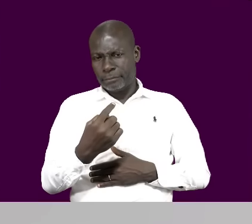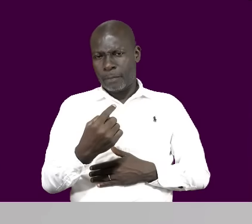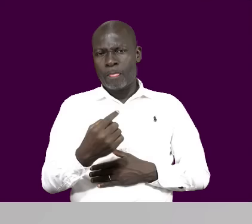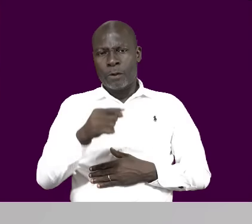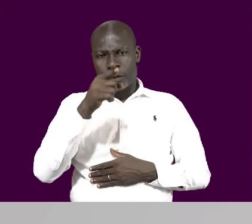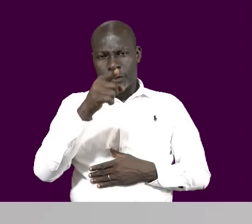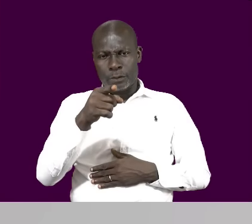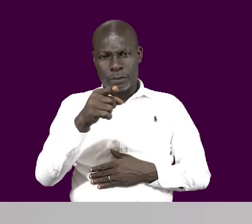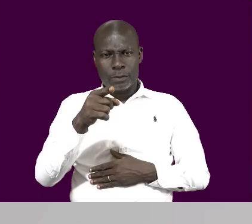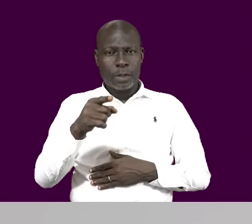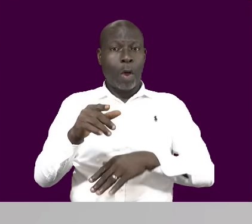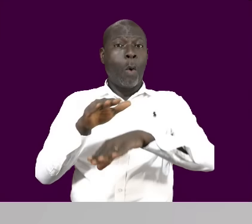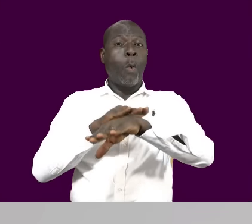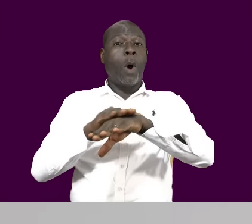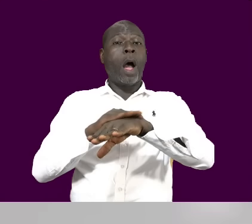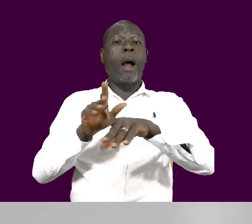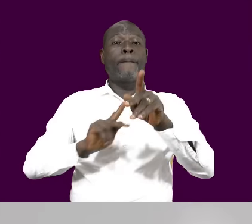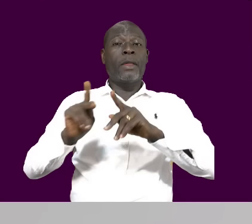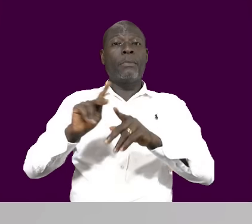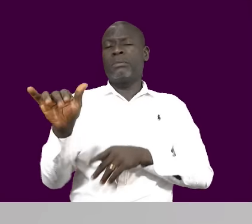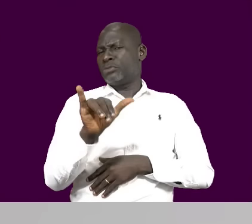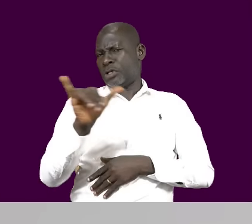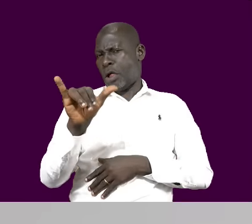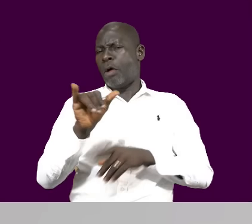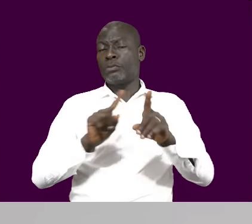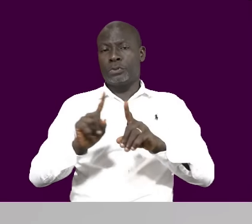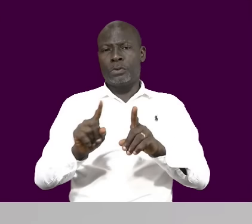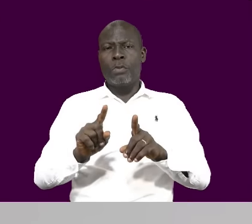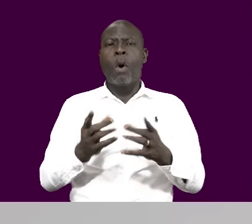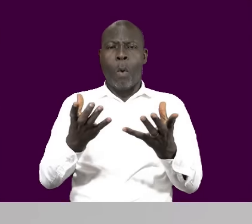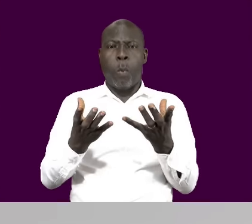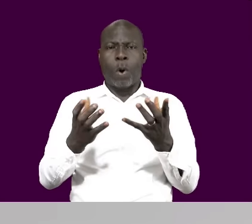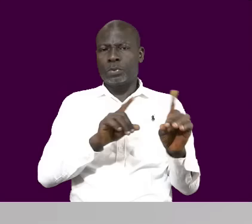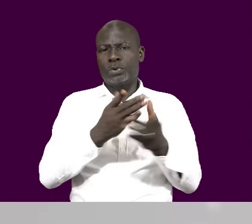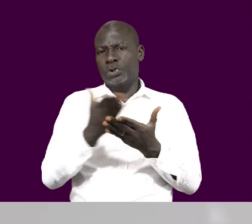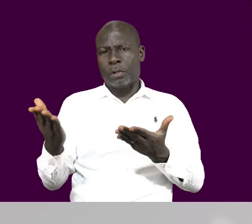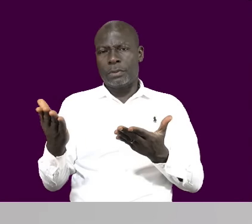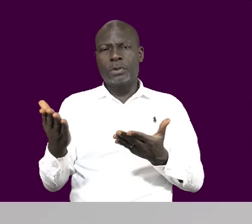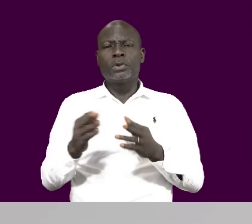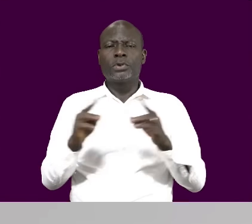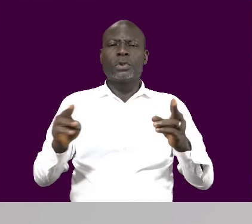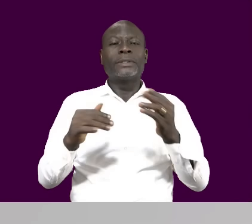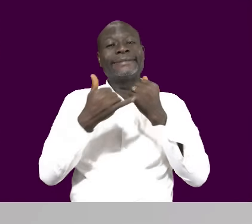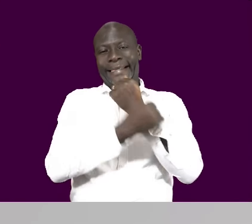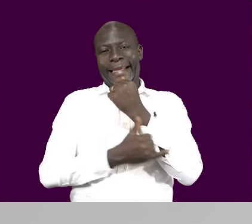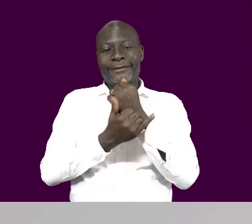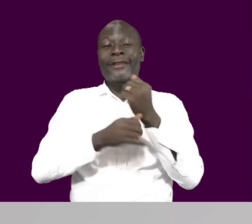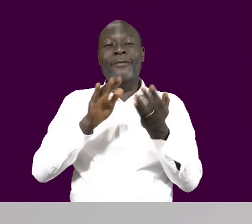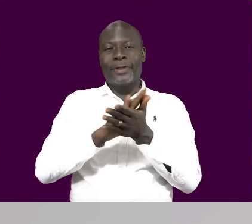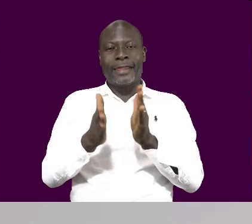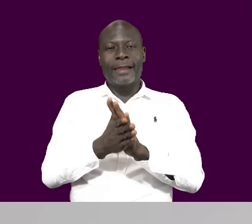abrofo ekromo a sei ana abrofo eye wo pese wo ye bibi a ebema yabo ne man no